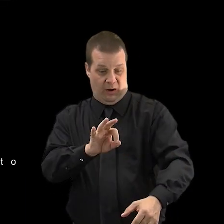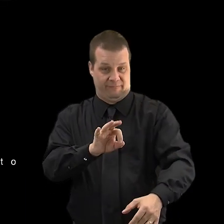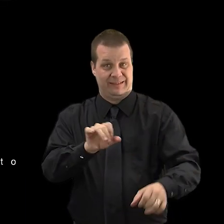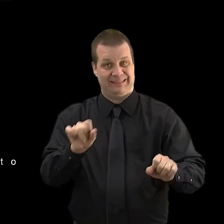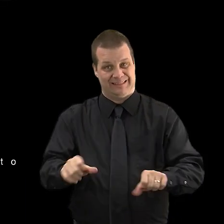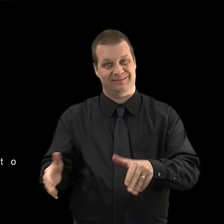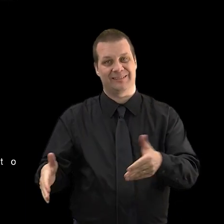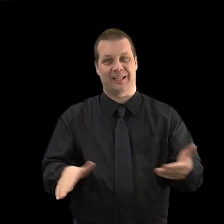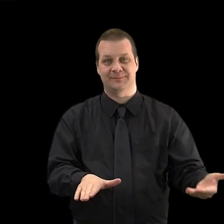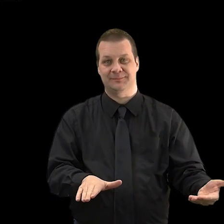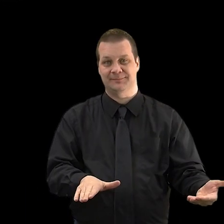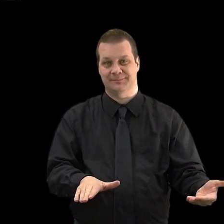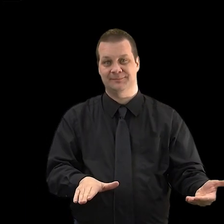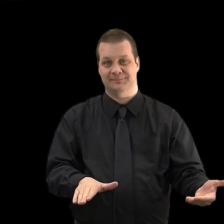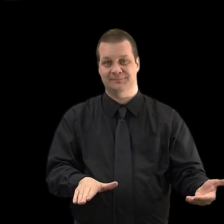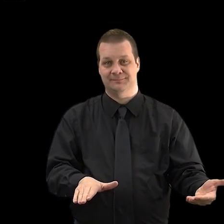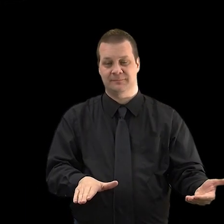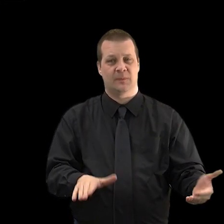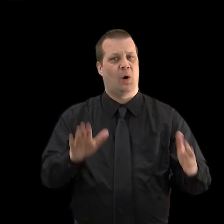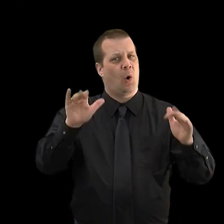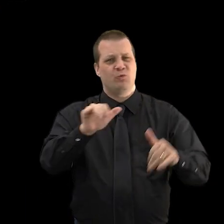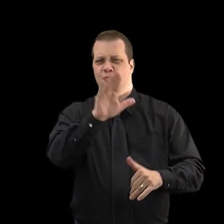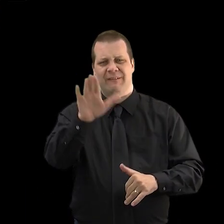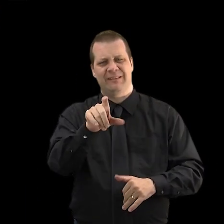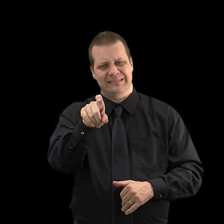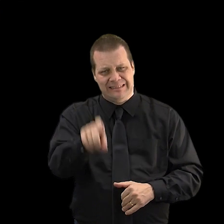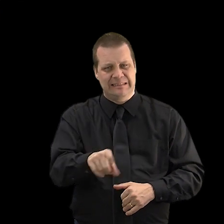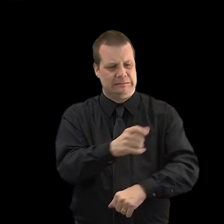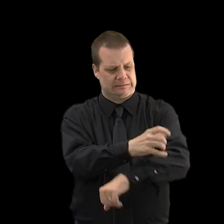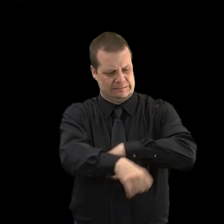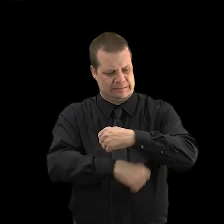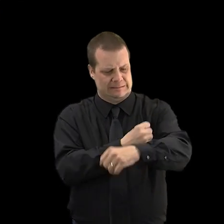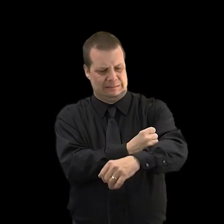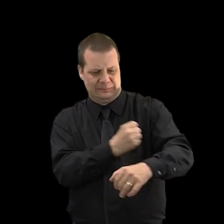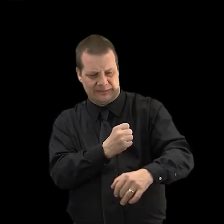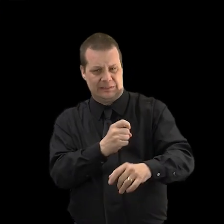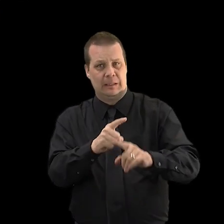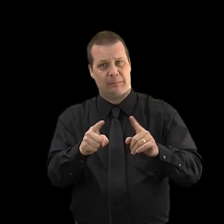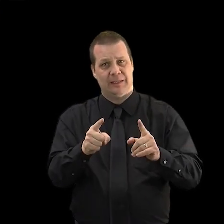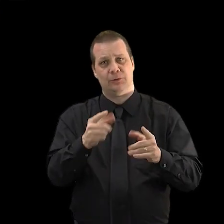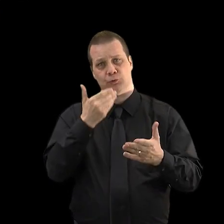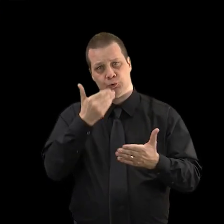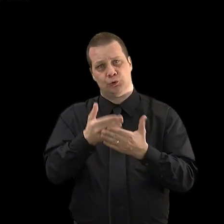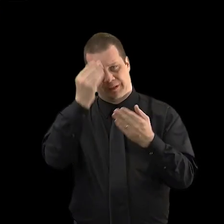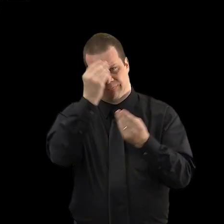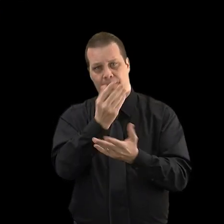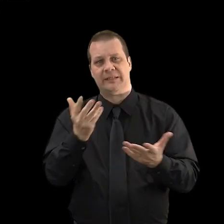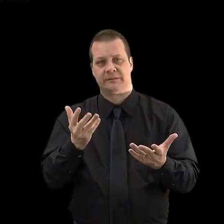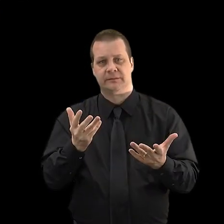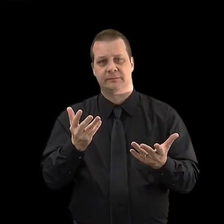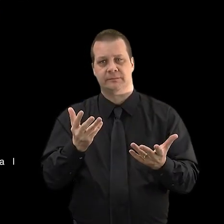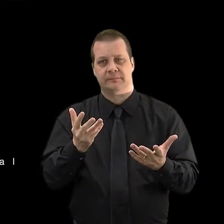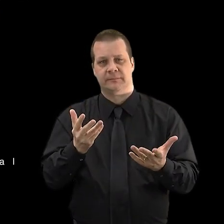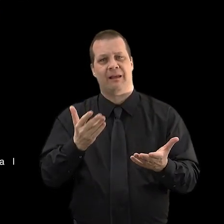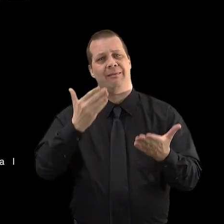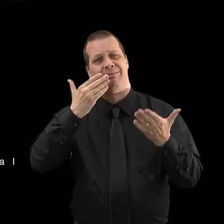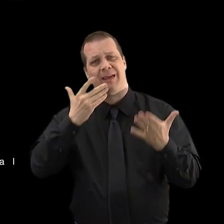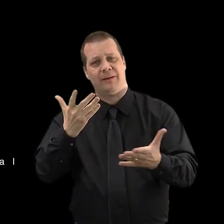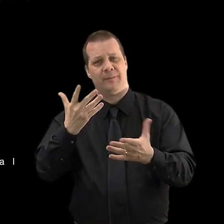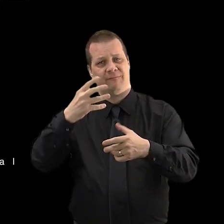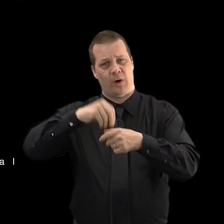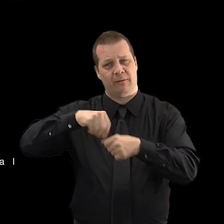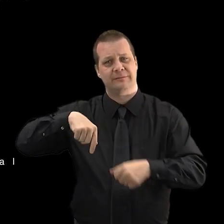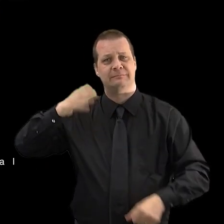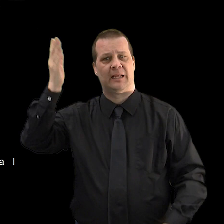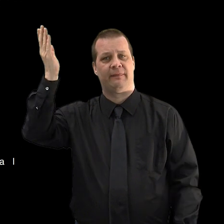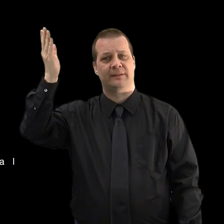a tourniquet, but knowing how can save a life. Thanks for helping stop the bleed. This message was brought to you by the